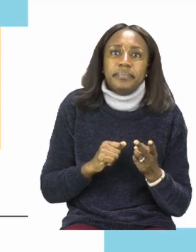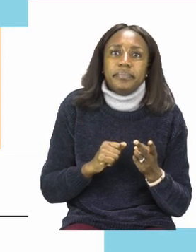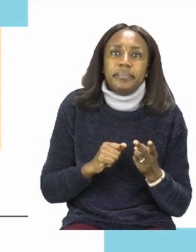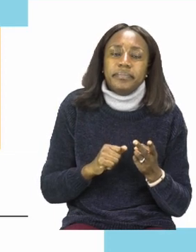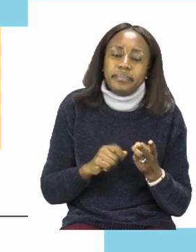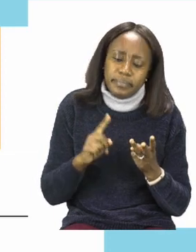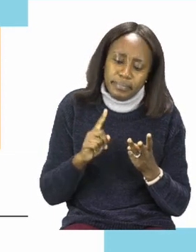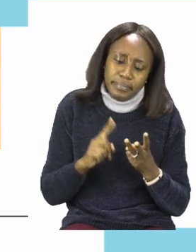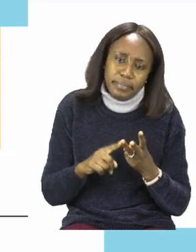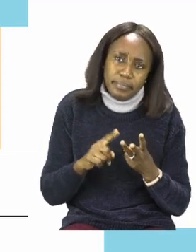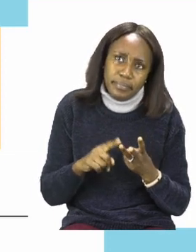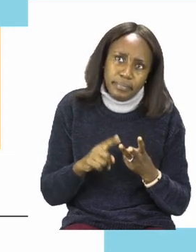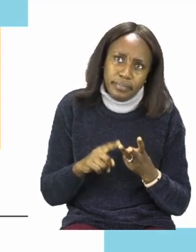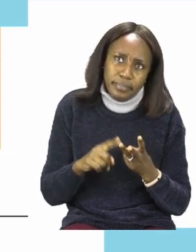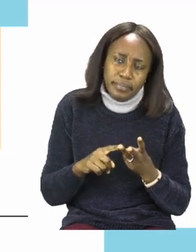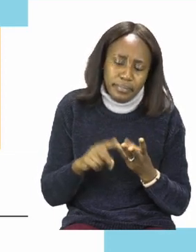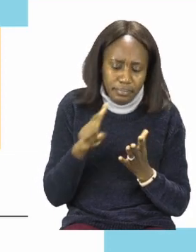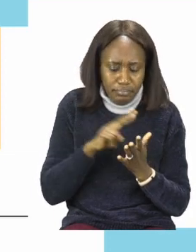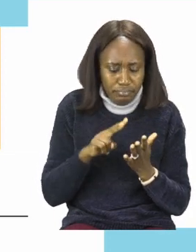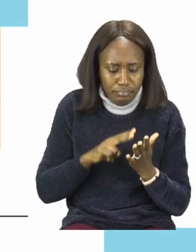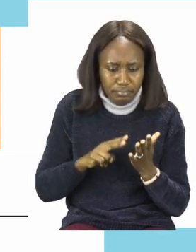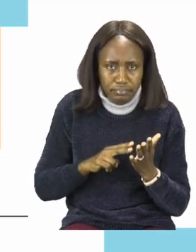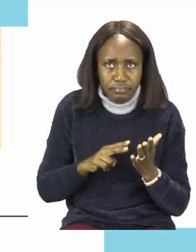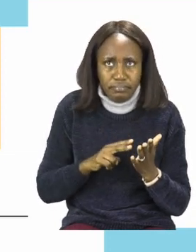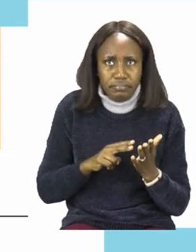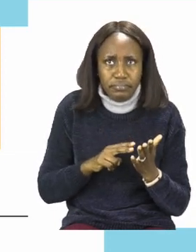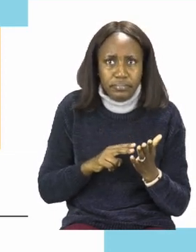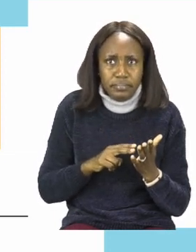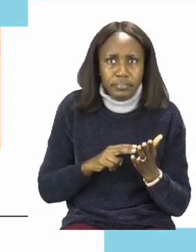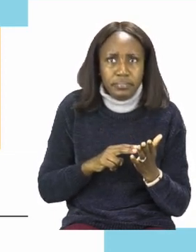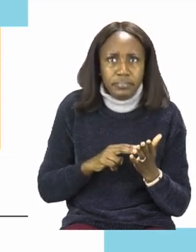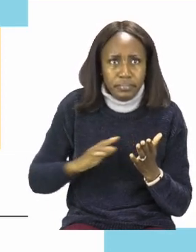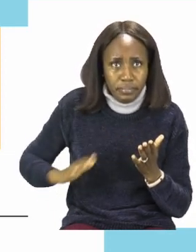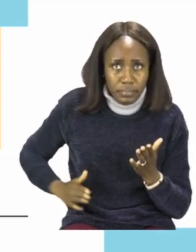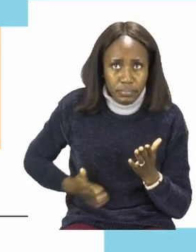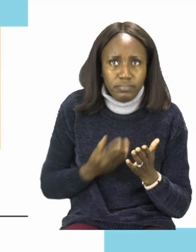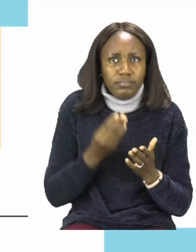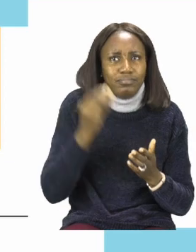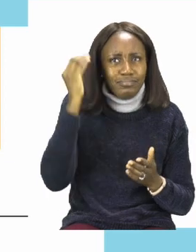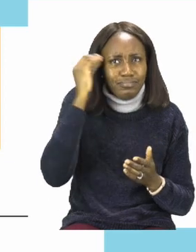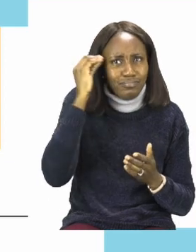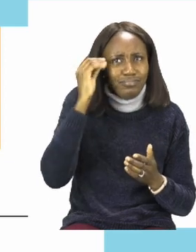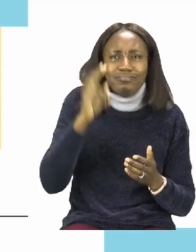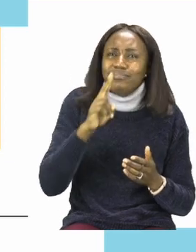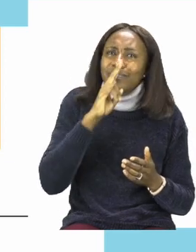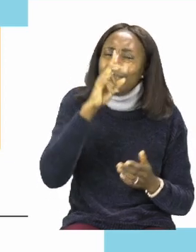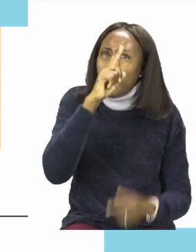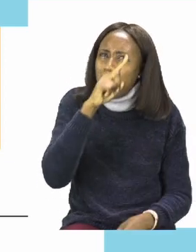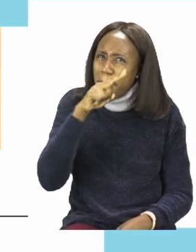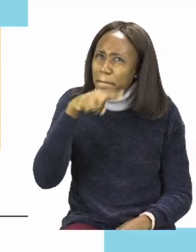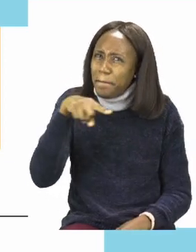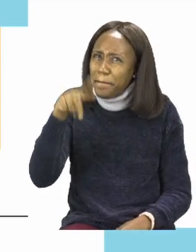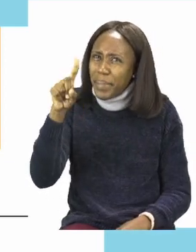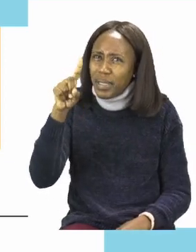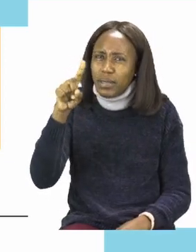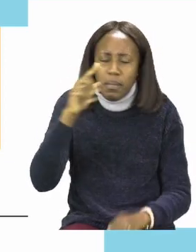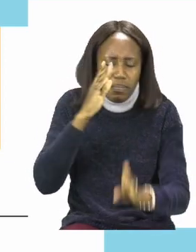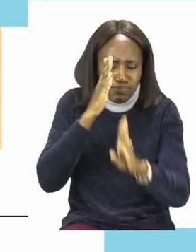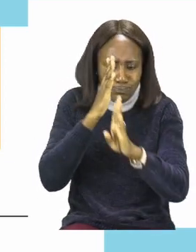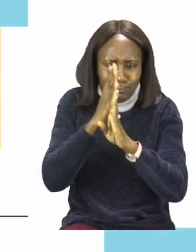And then the third time when we read it, we are trying to make sure that our answers are correct.